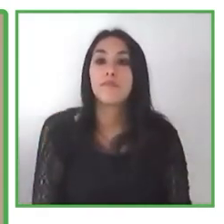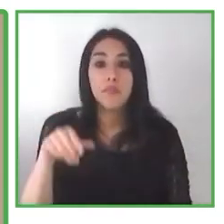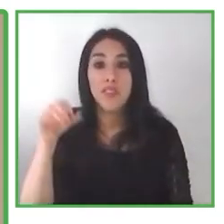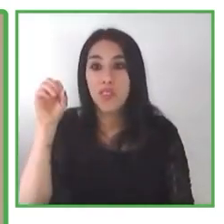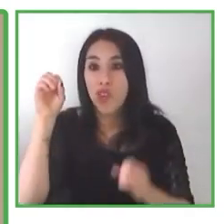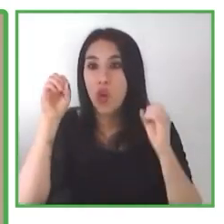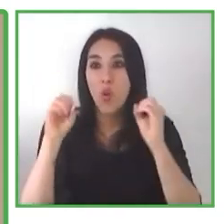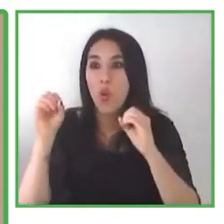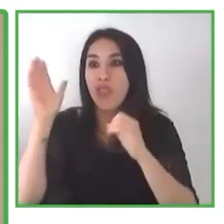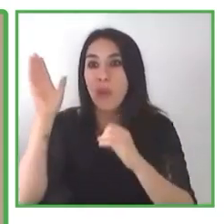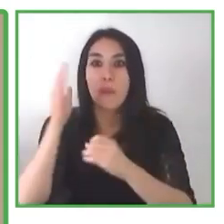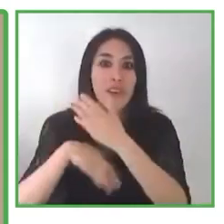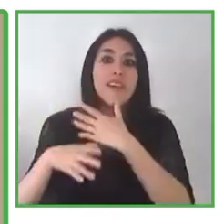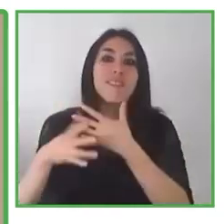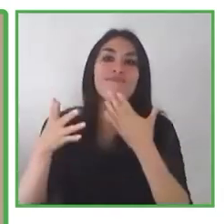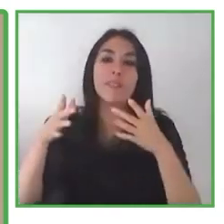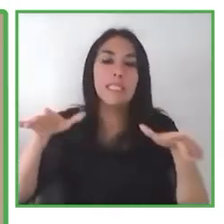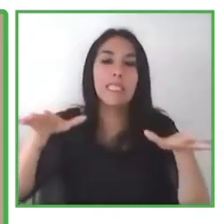salaries.